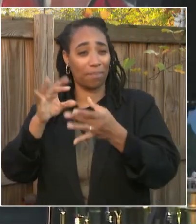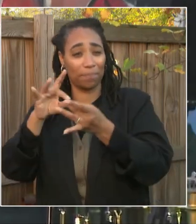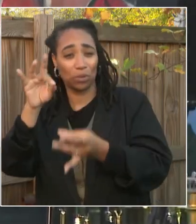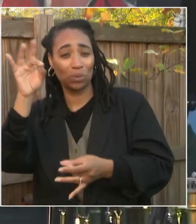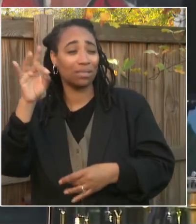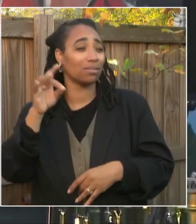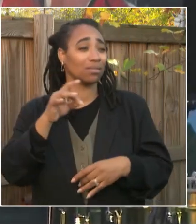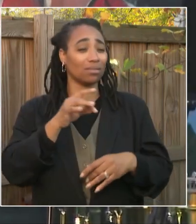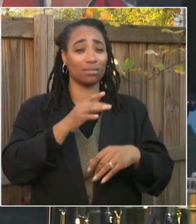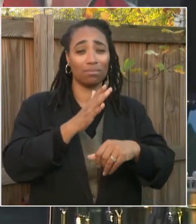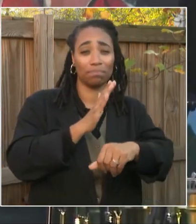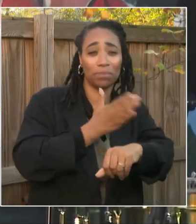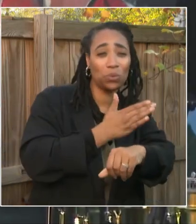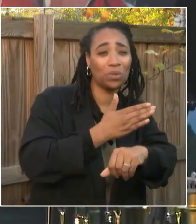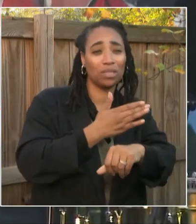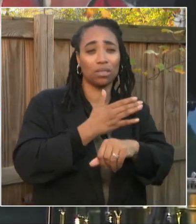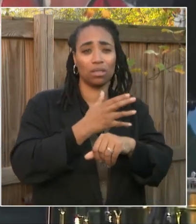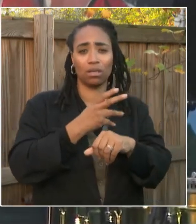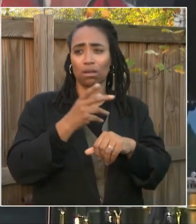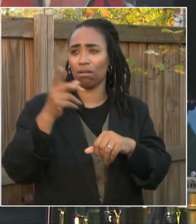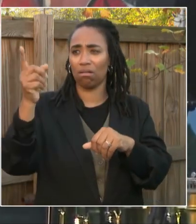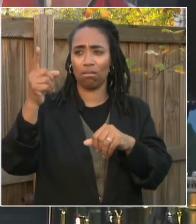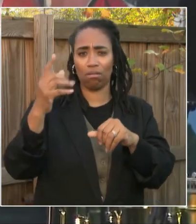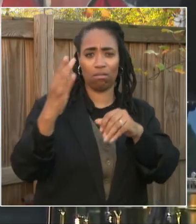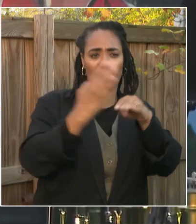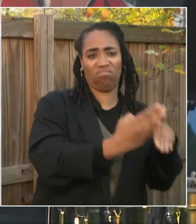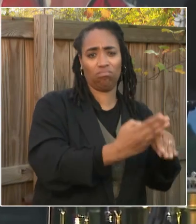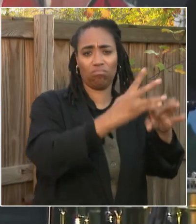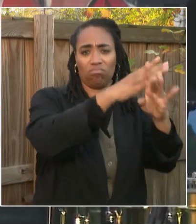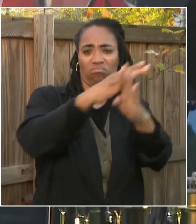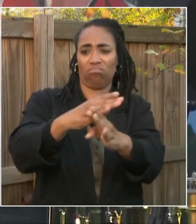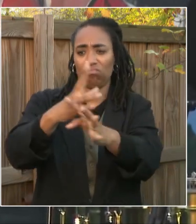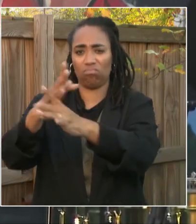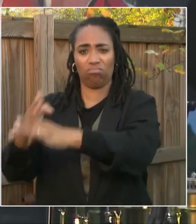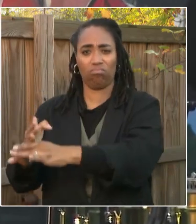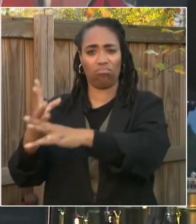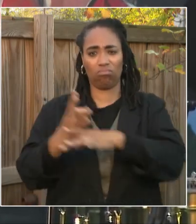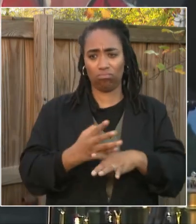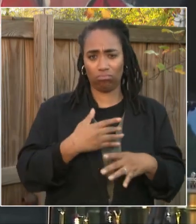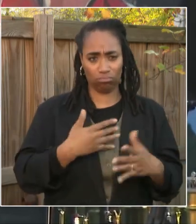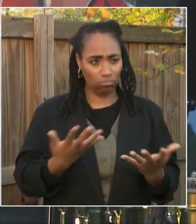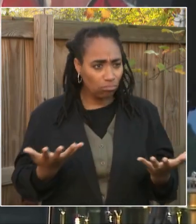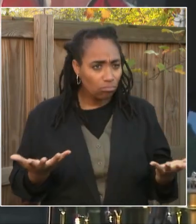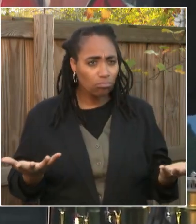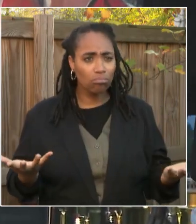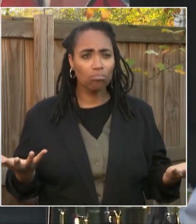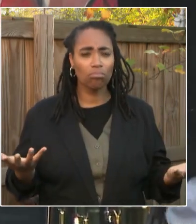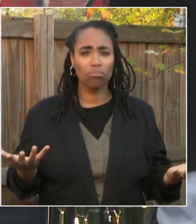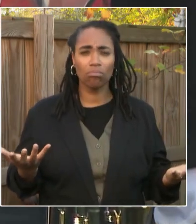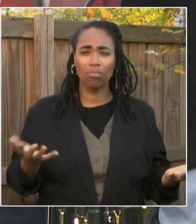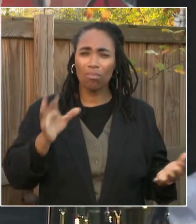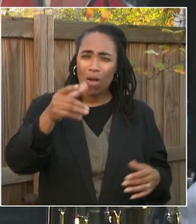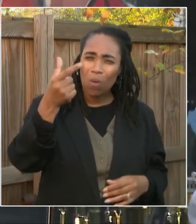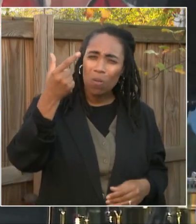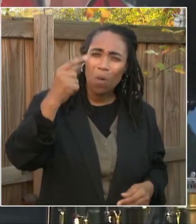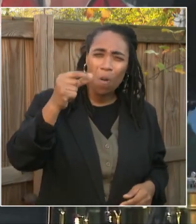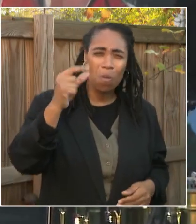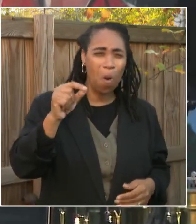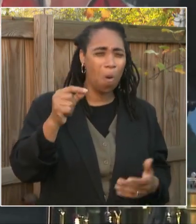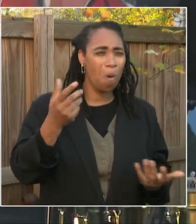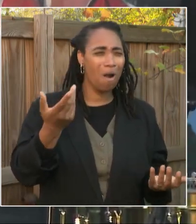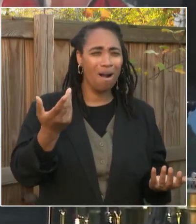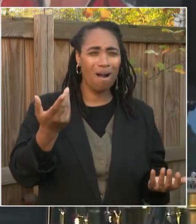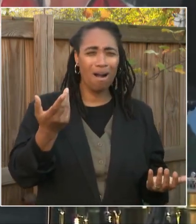criminalized all around the world. Go-go in D.C., Santeria in Cuba, Candomblé in